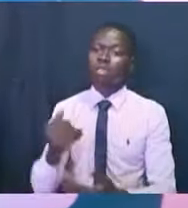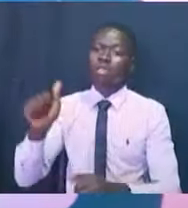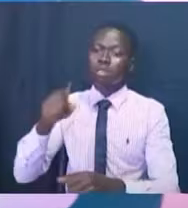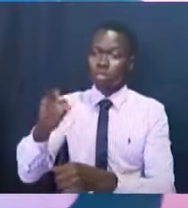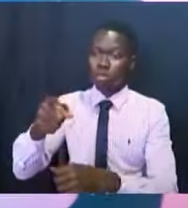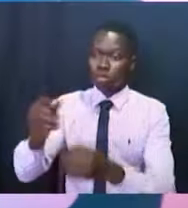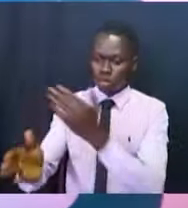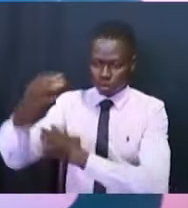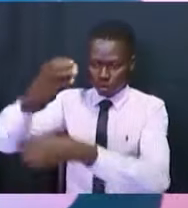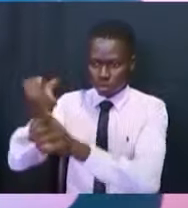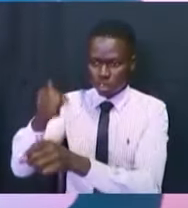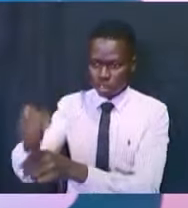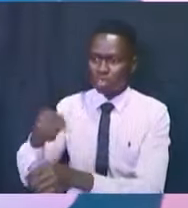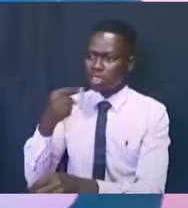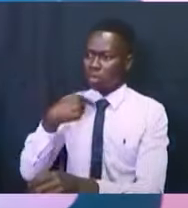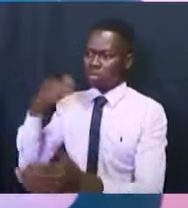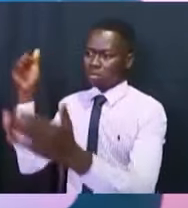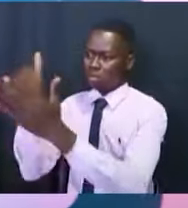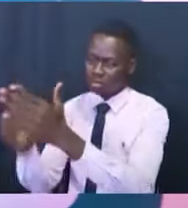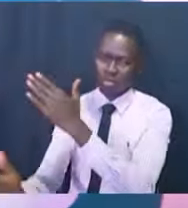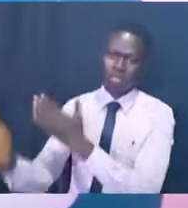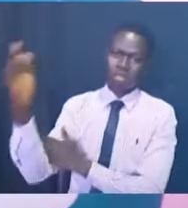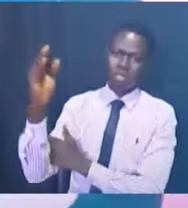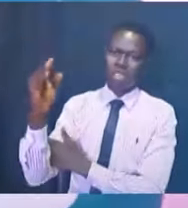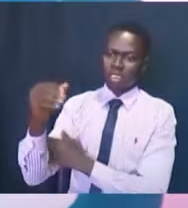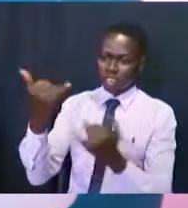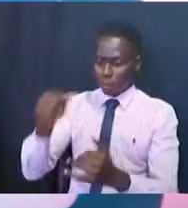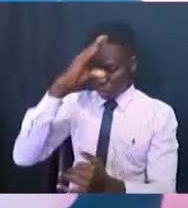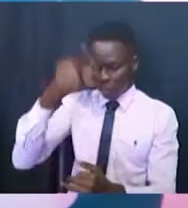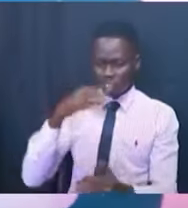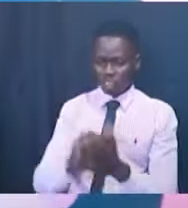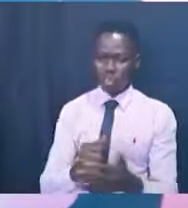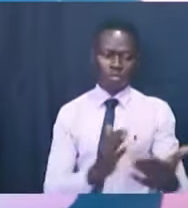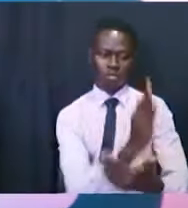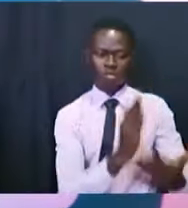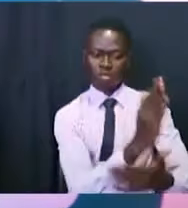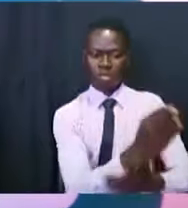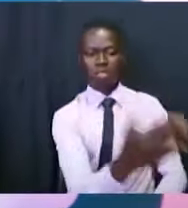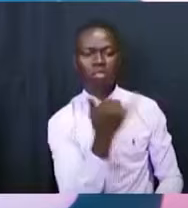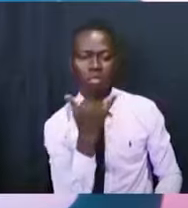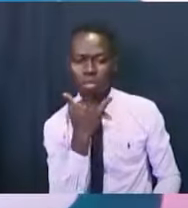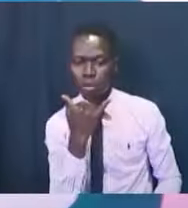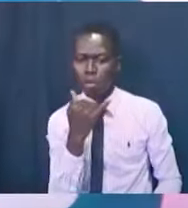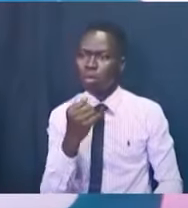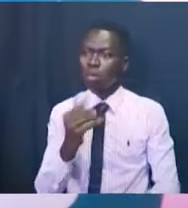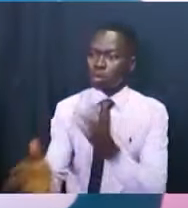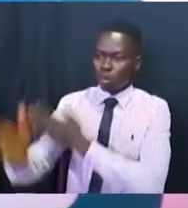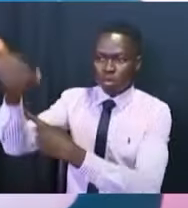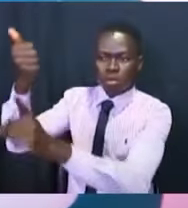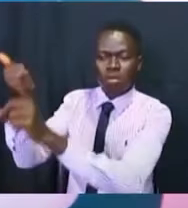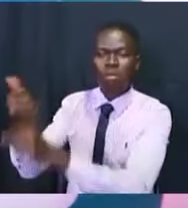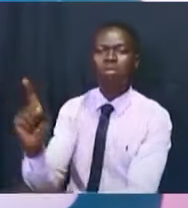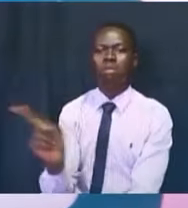the one who created him and now determine what is right and wrong for him? Where is the maker? Where is the maker's